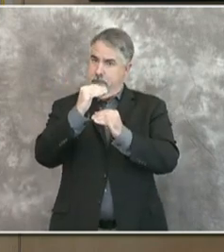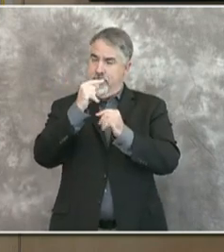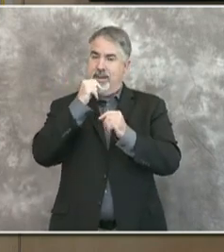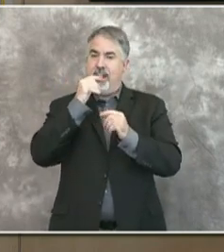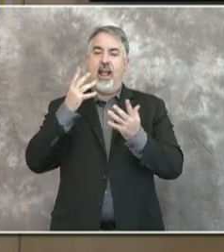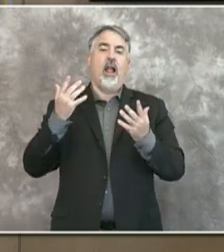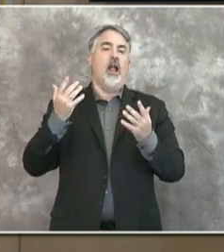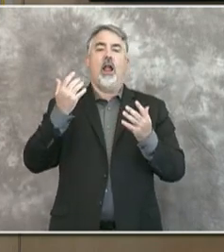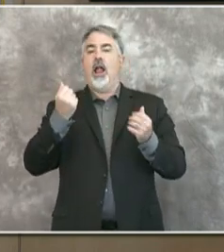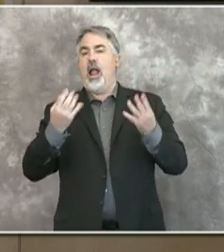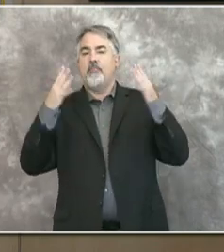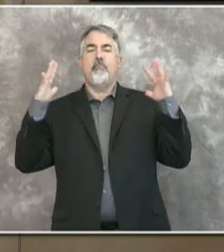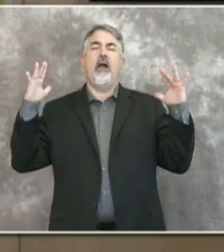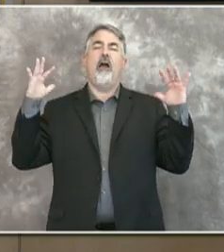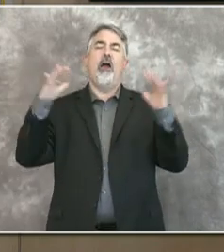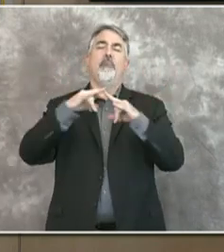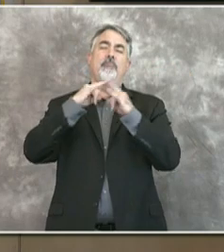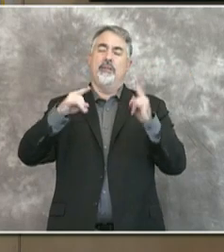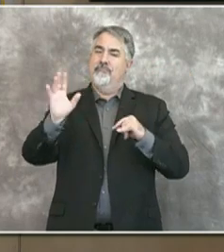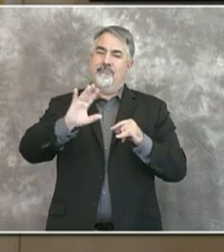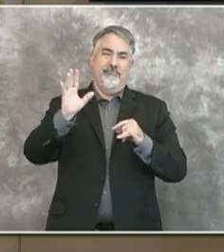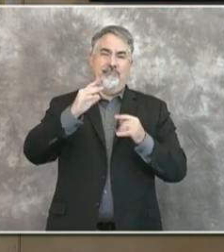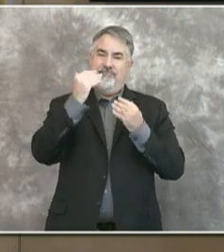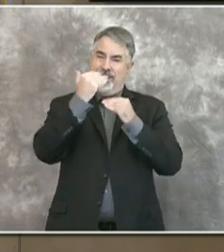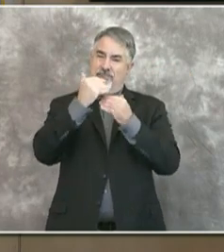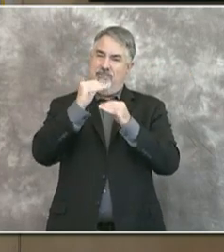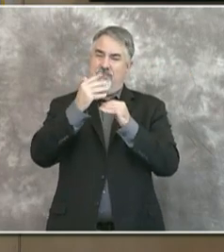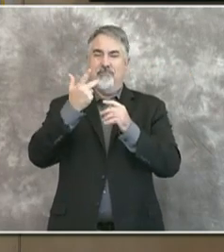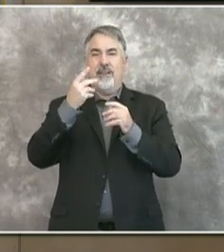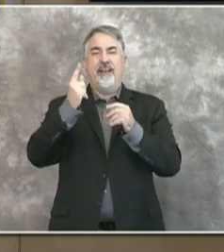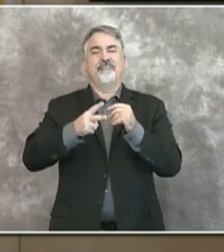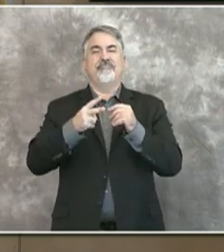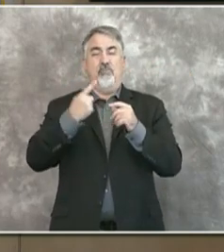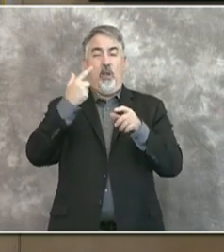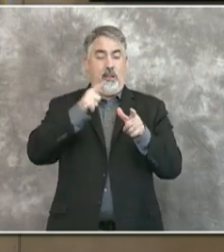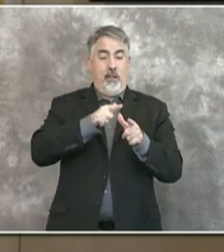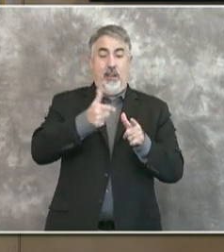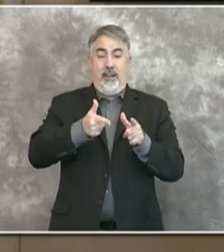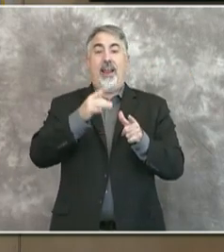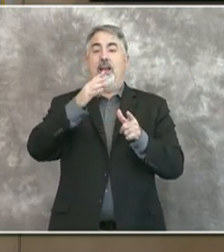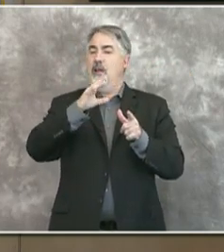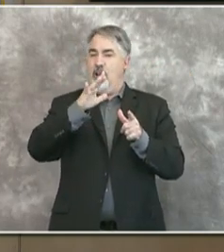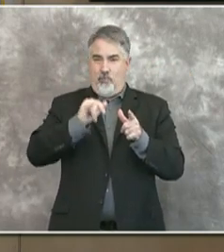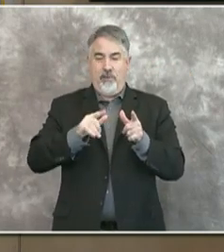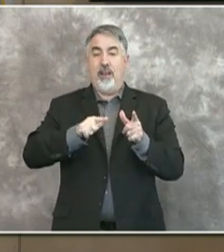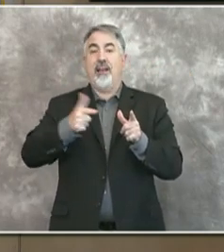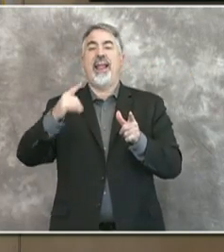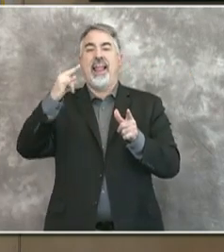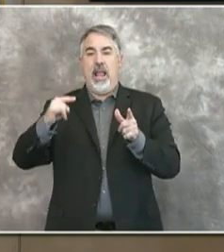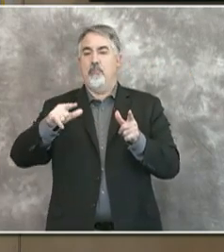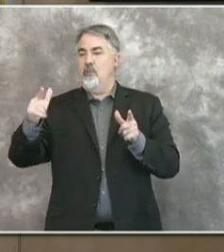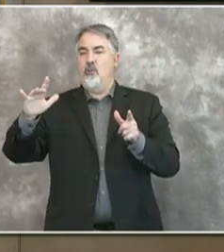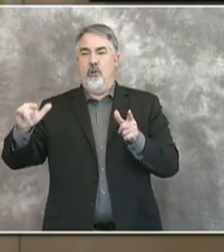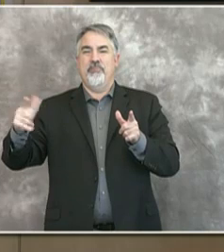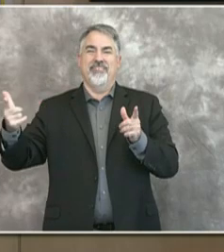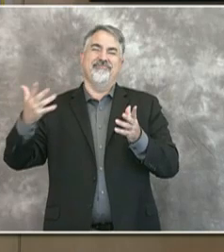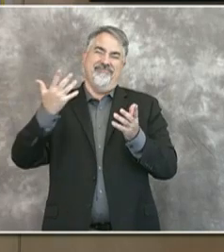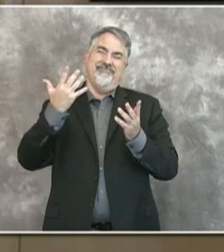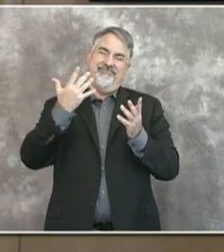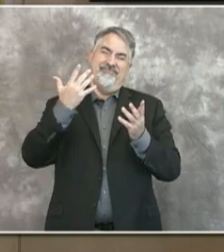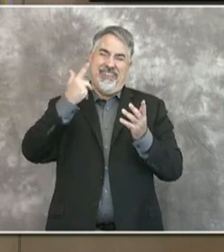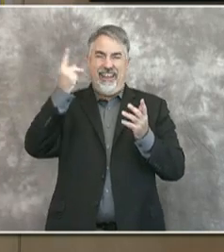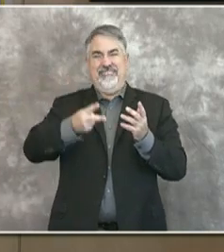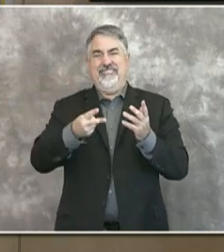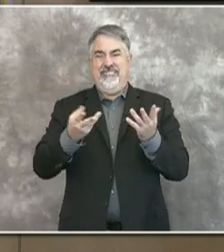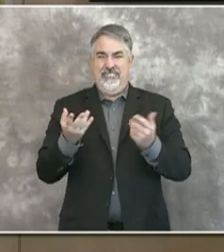spots by half, and ensure that any individuals at one campsite are from the same household unit. We want to